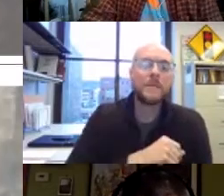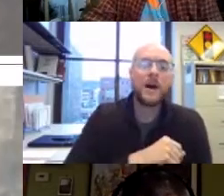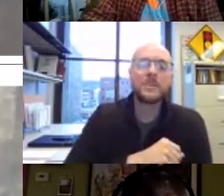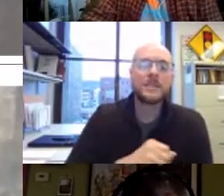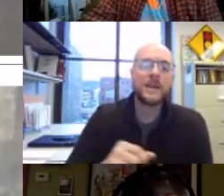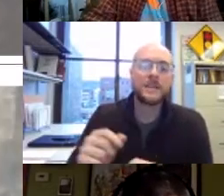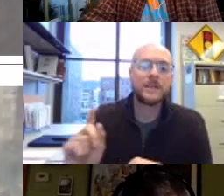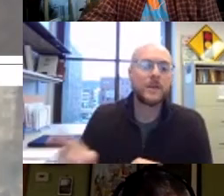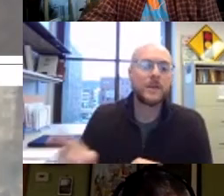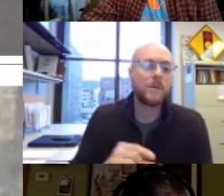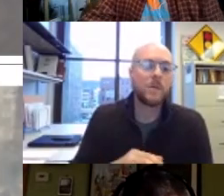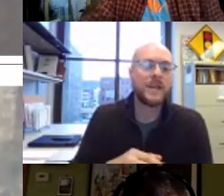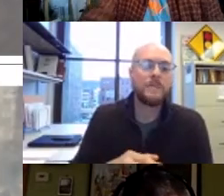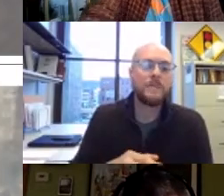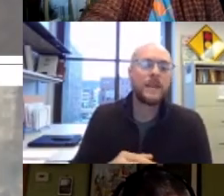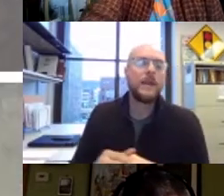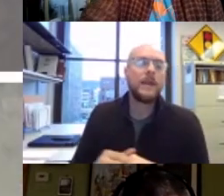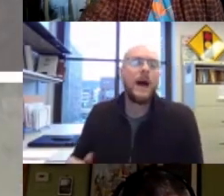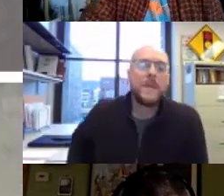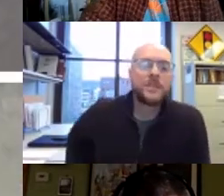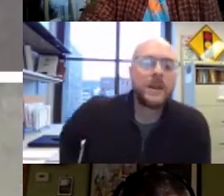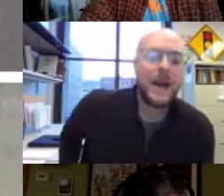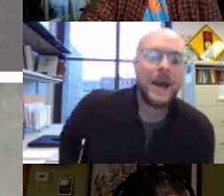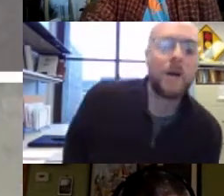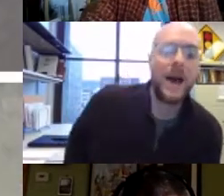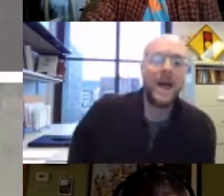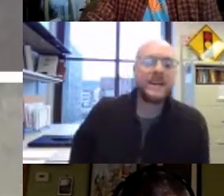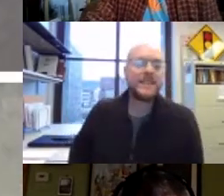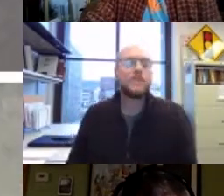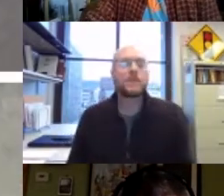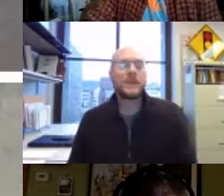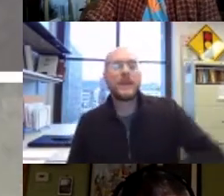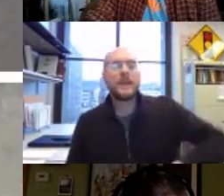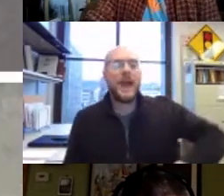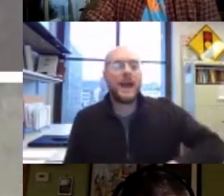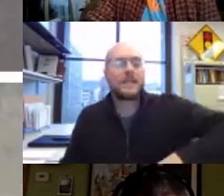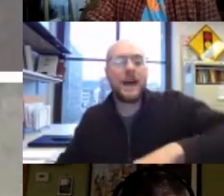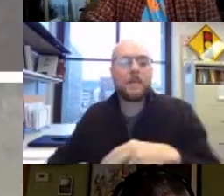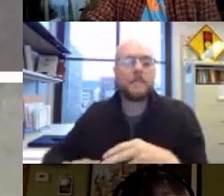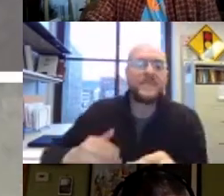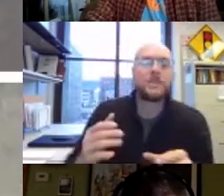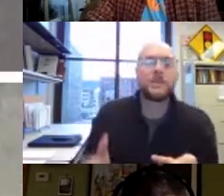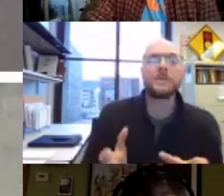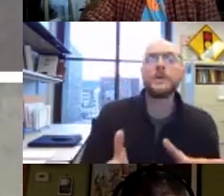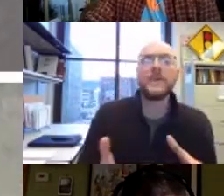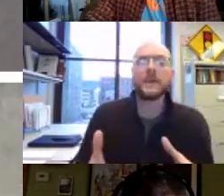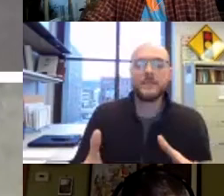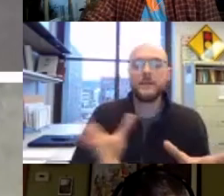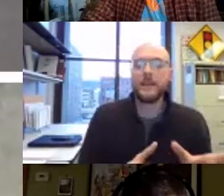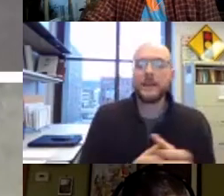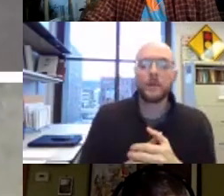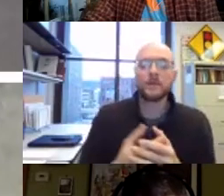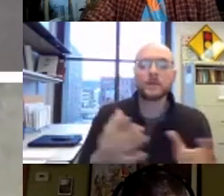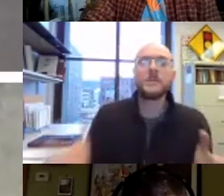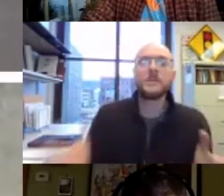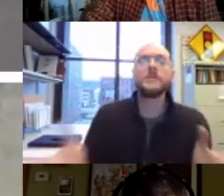Ricardo, I apologize. I'm going to ask you to go back one more time. I mentioned how anytime we're looking at potentially removing a